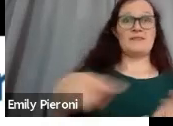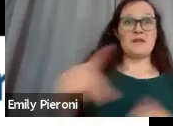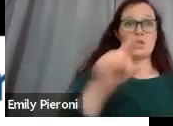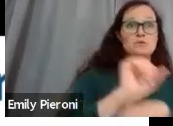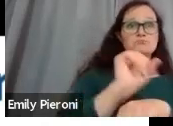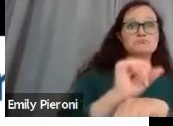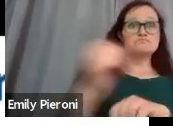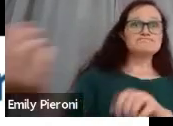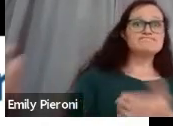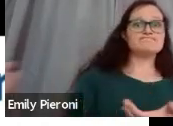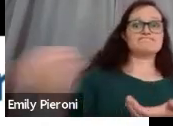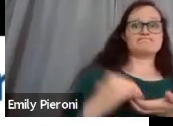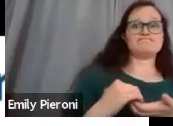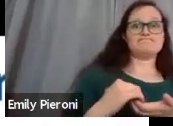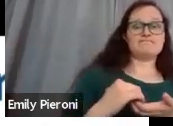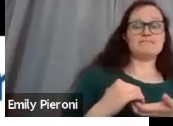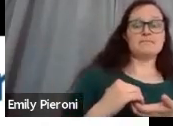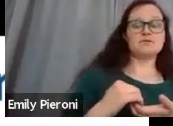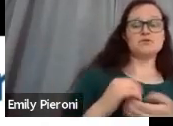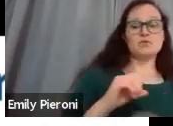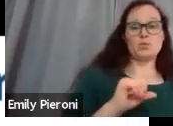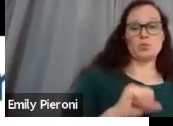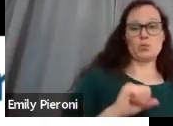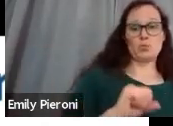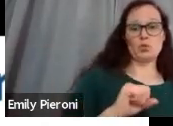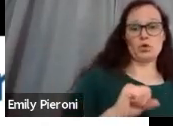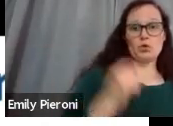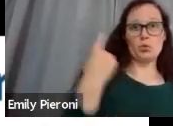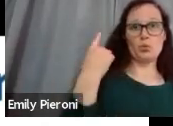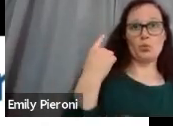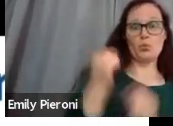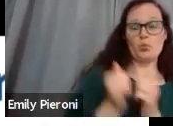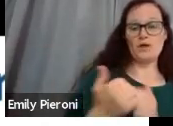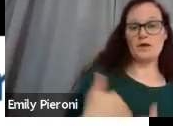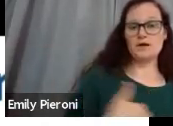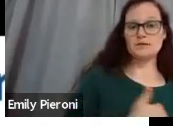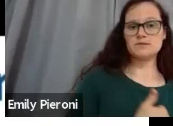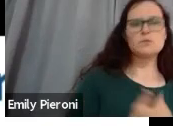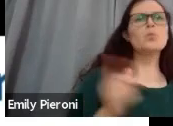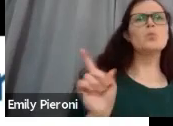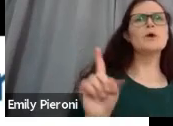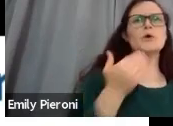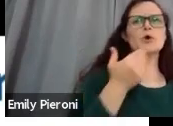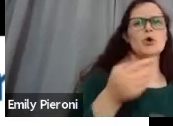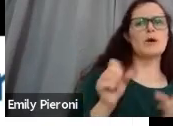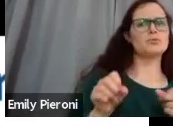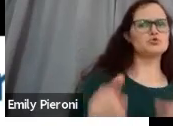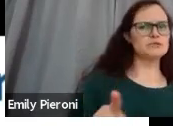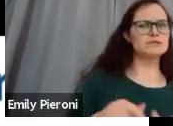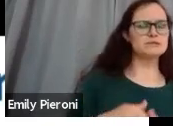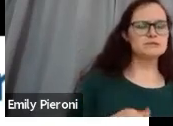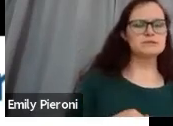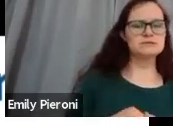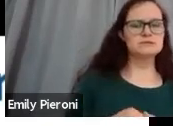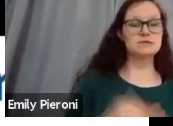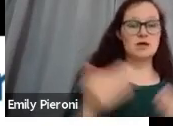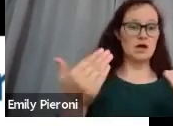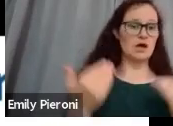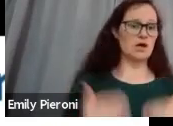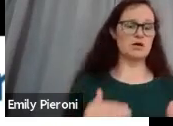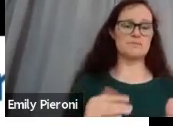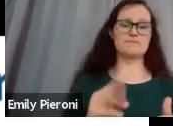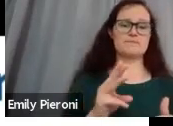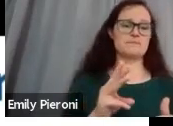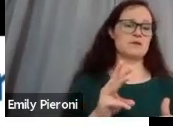on the consortium to look at where those might be the best opportunity. Other things like road construction